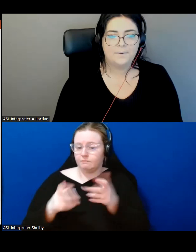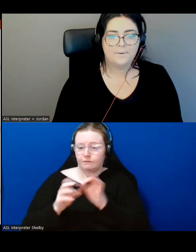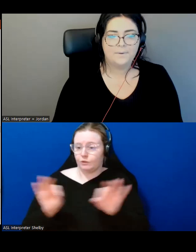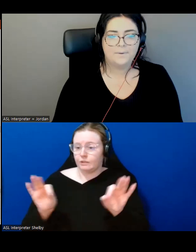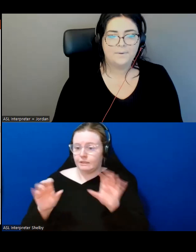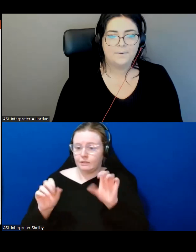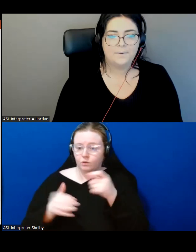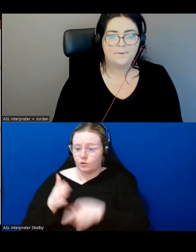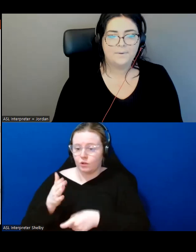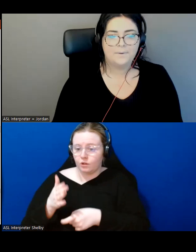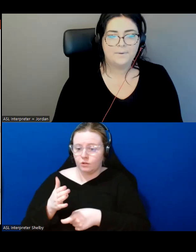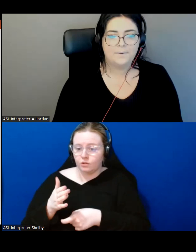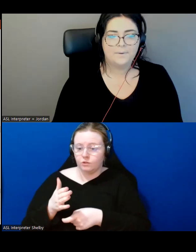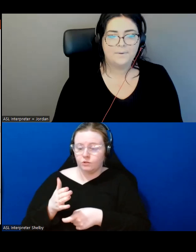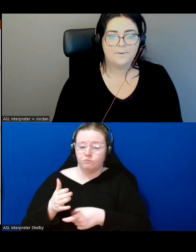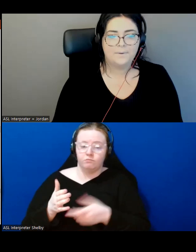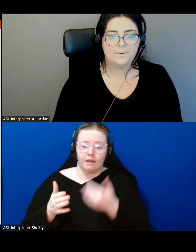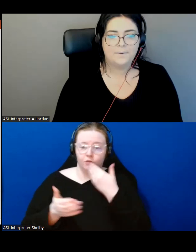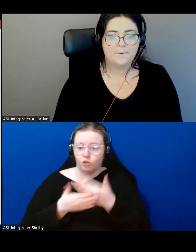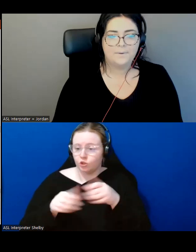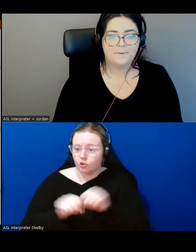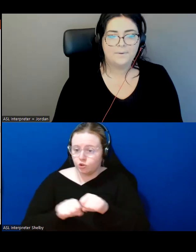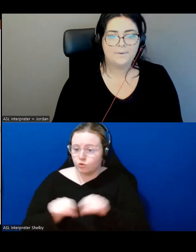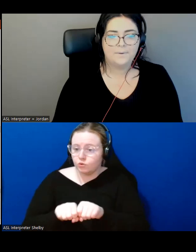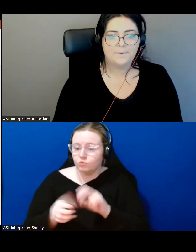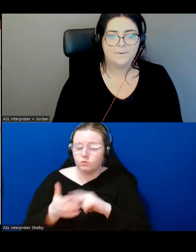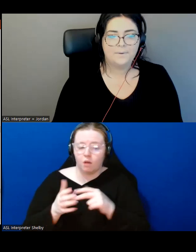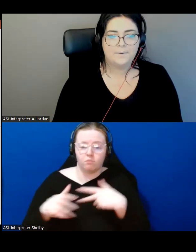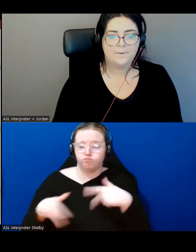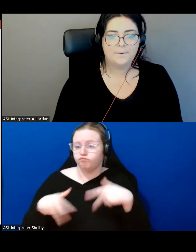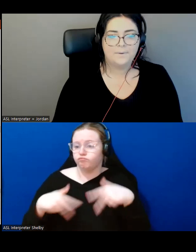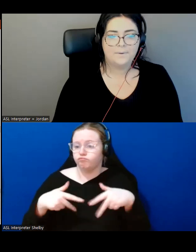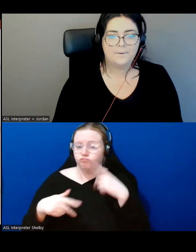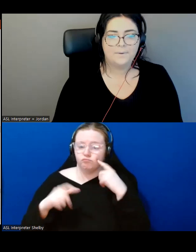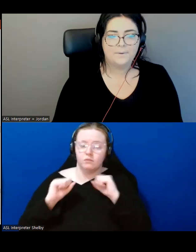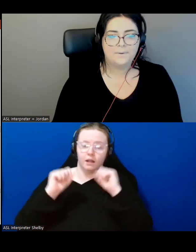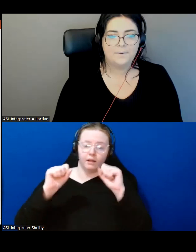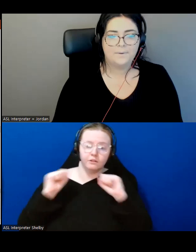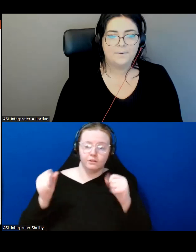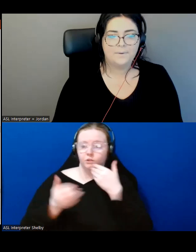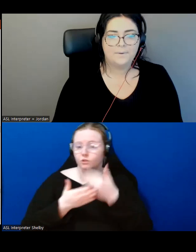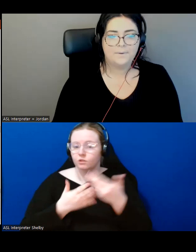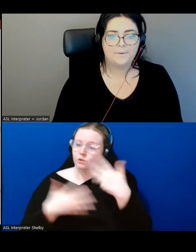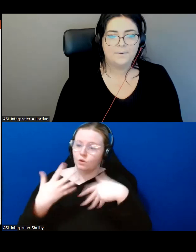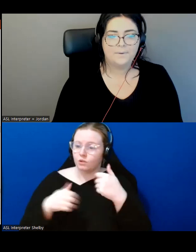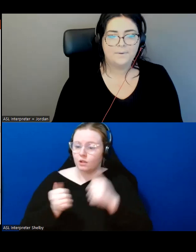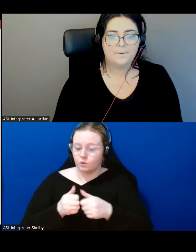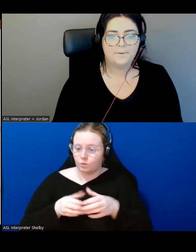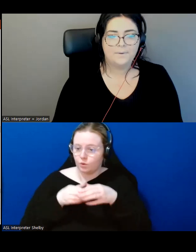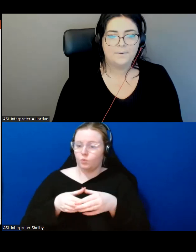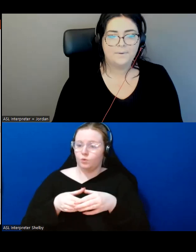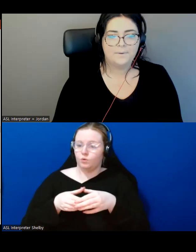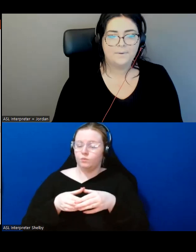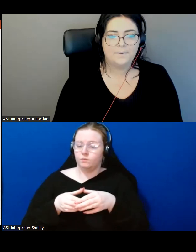a pair of good sneakers, then it's a great way to stay in shape and to socialize and to catch up